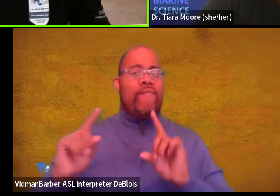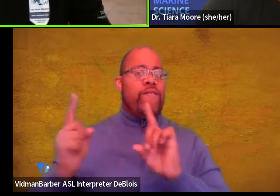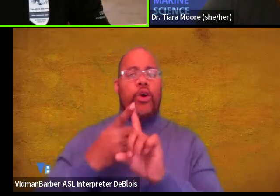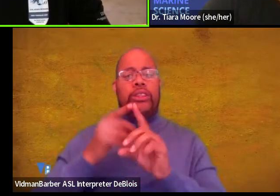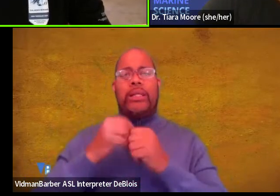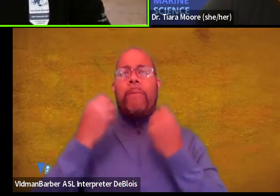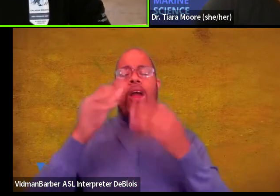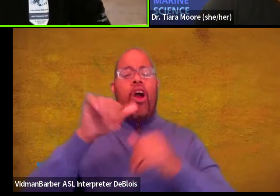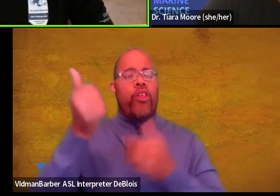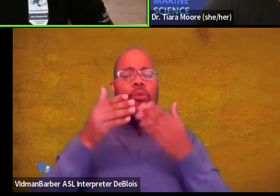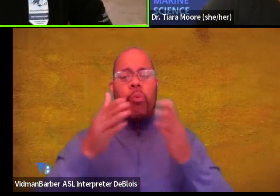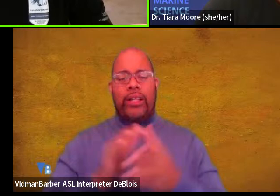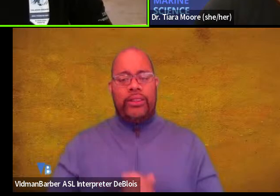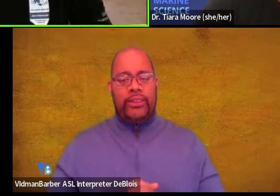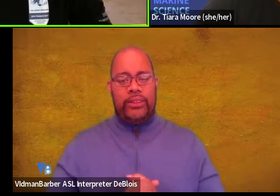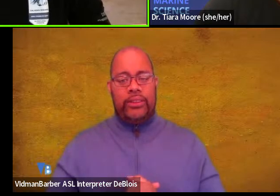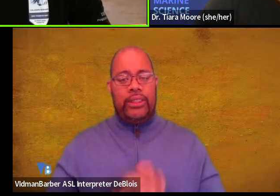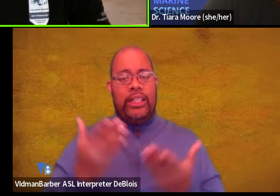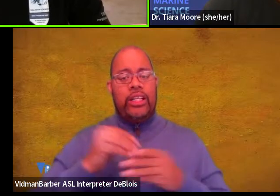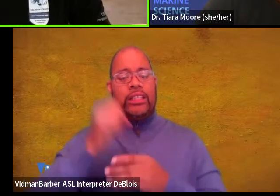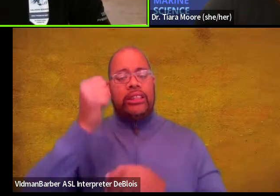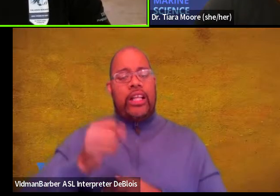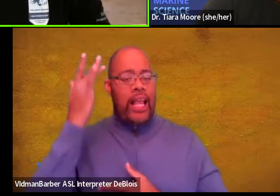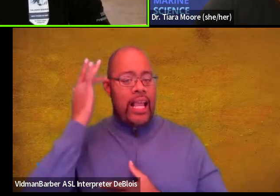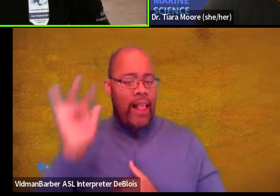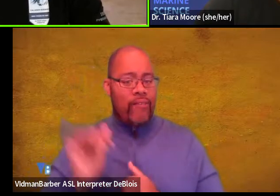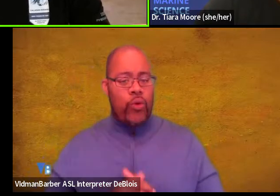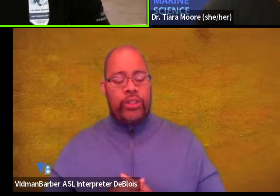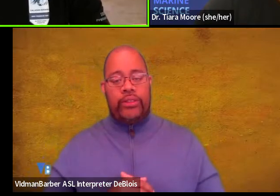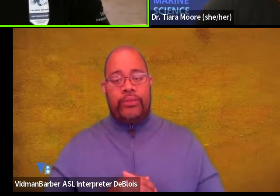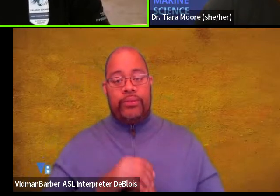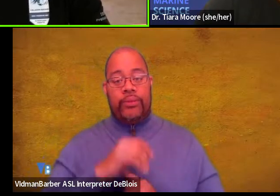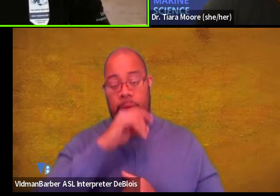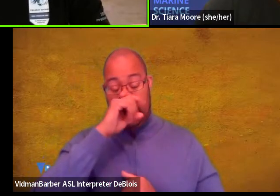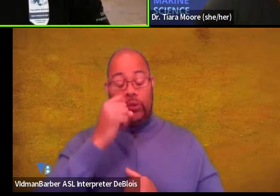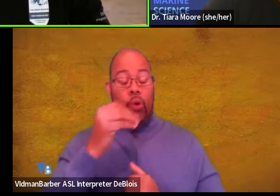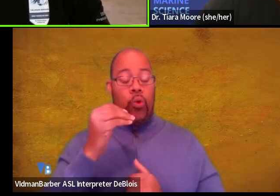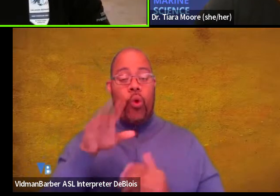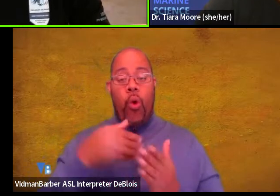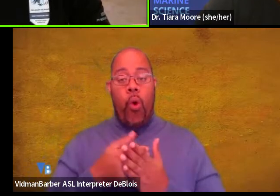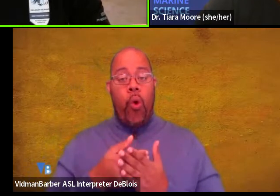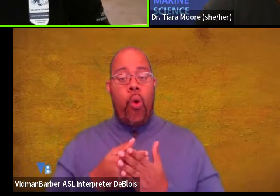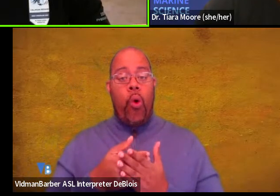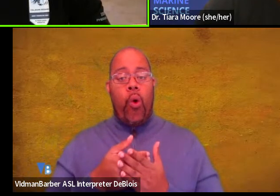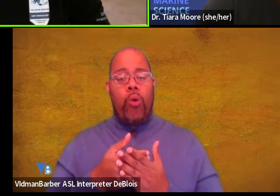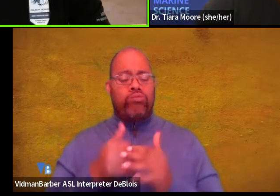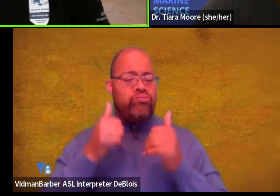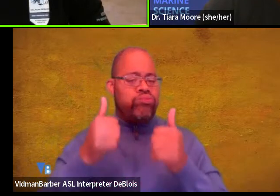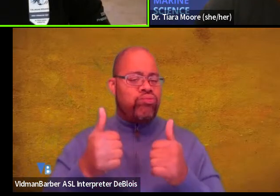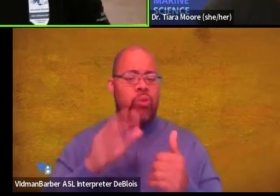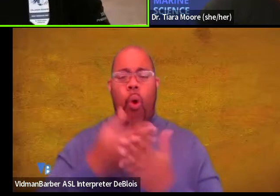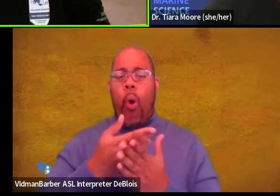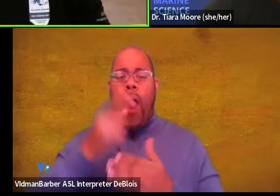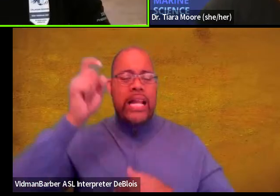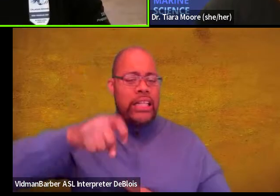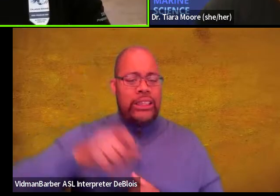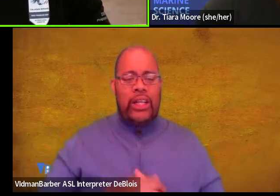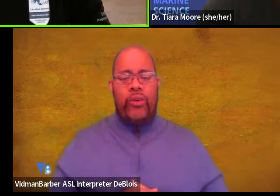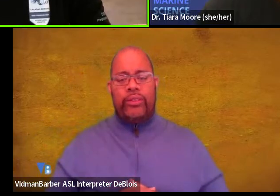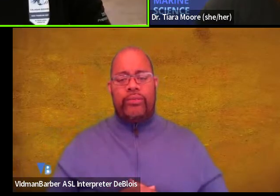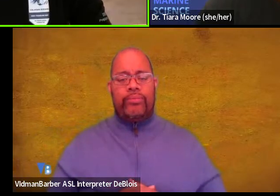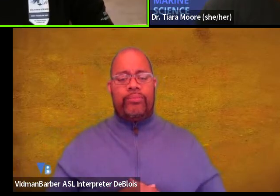in so many other ways here in Southern California. So it's all good. It's all needed,